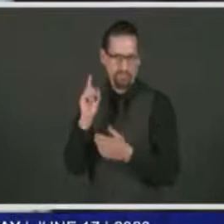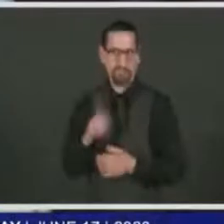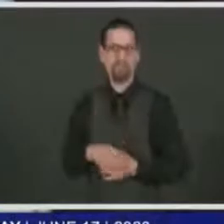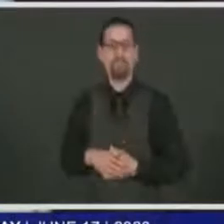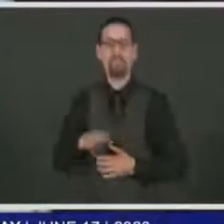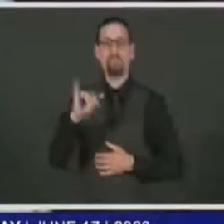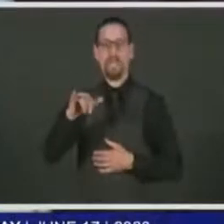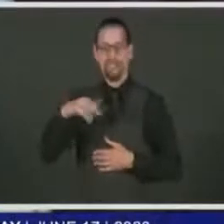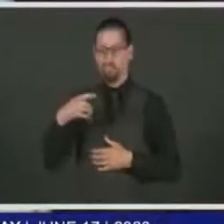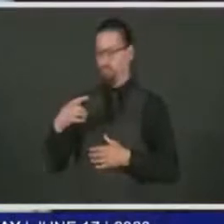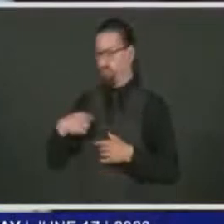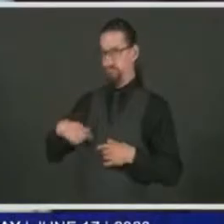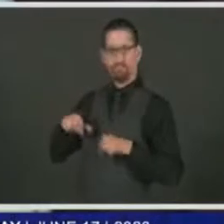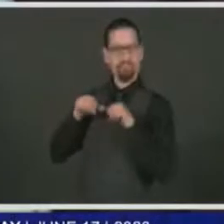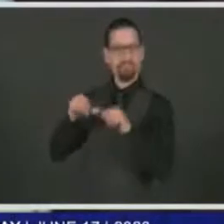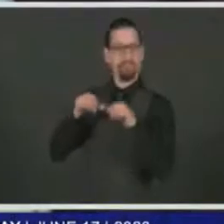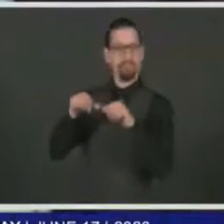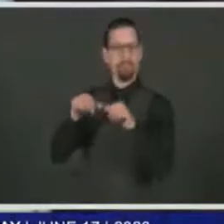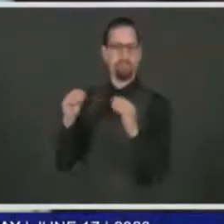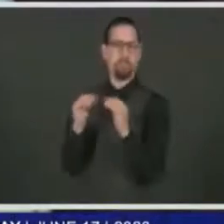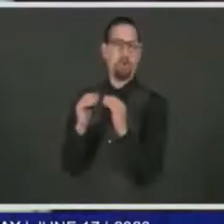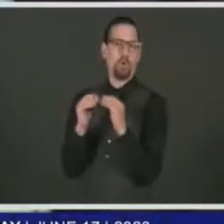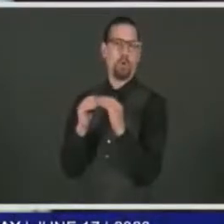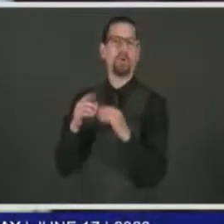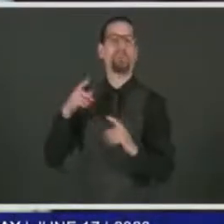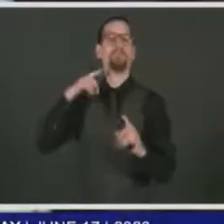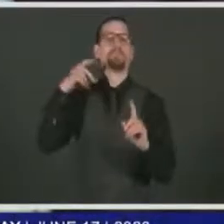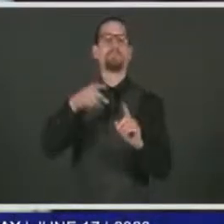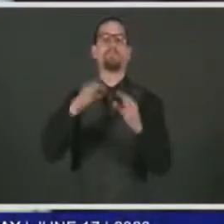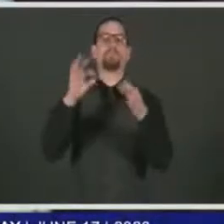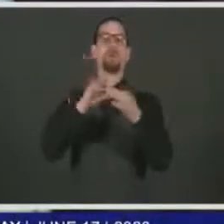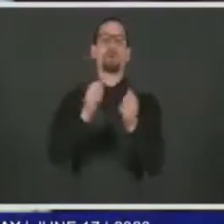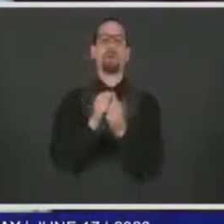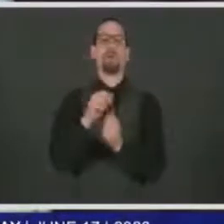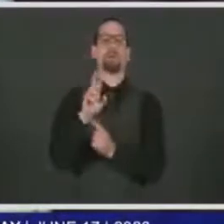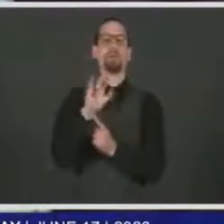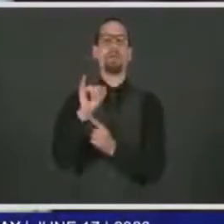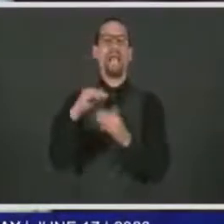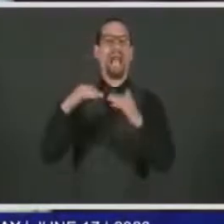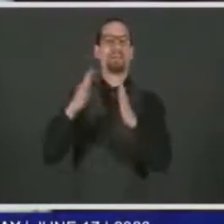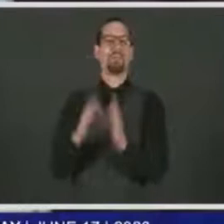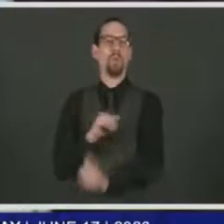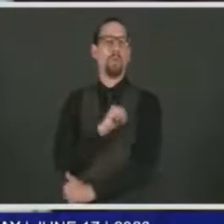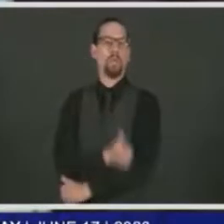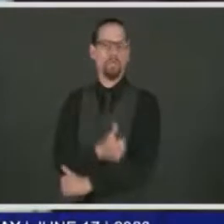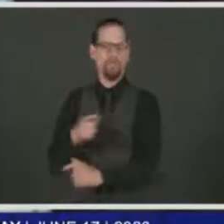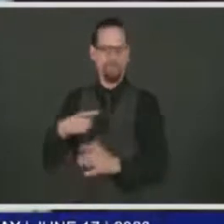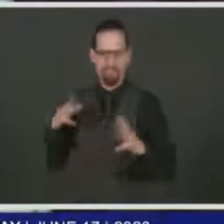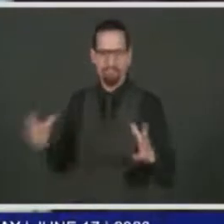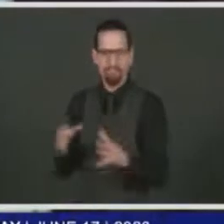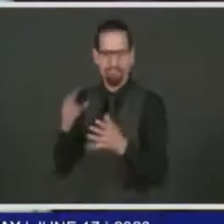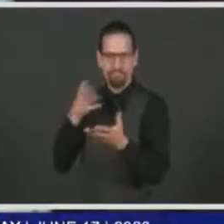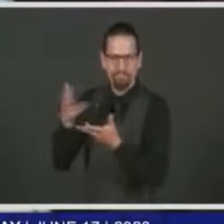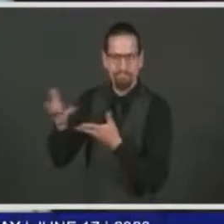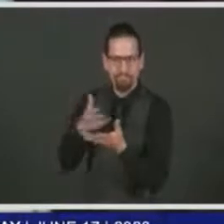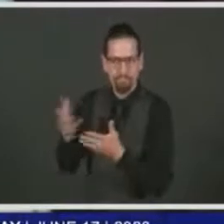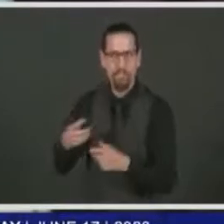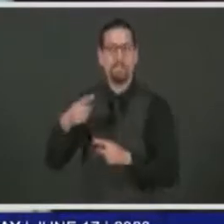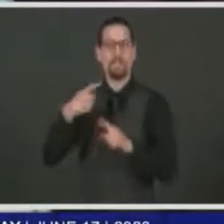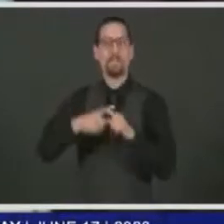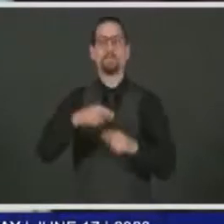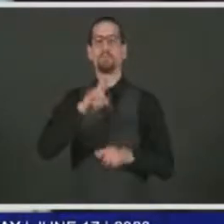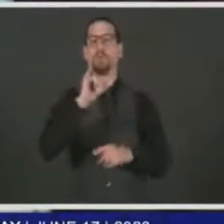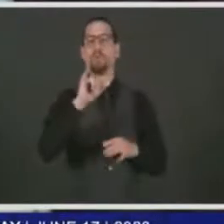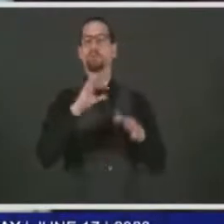Coalition for the Homeless on the larger issue of homelessness and the availability of housing and